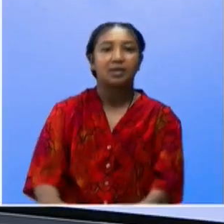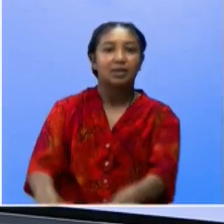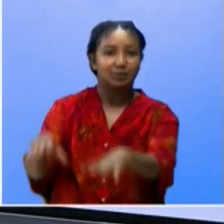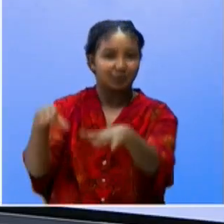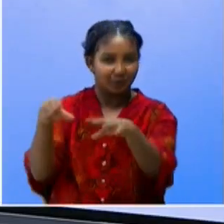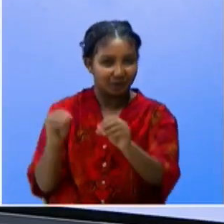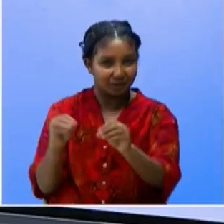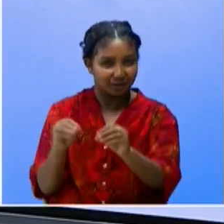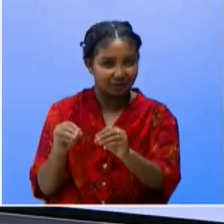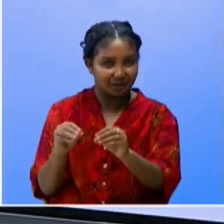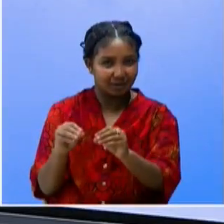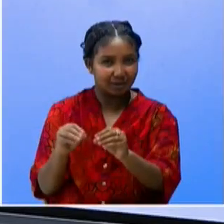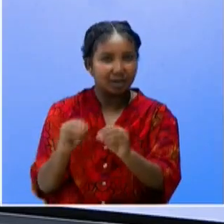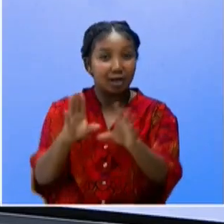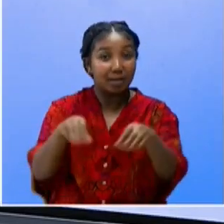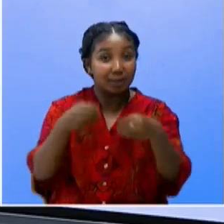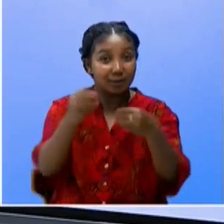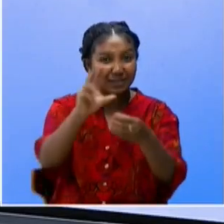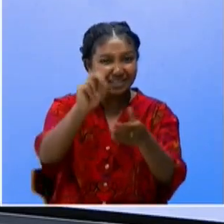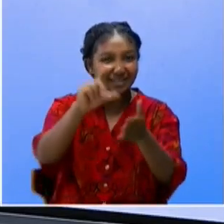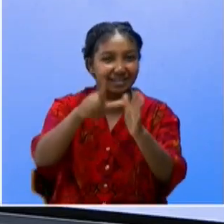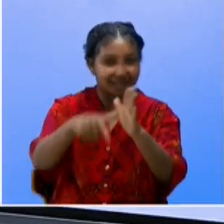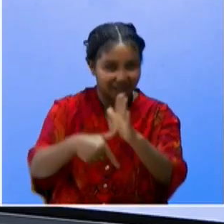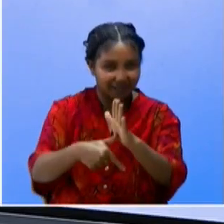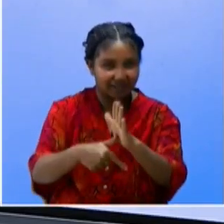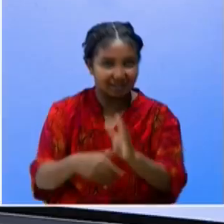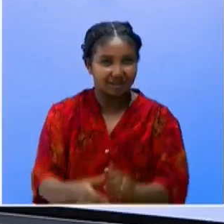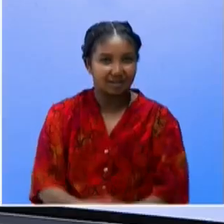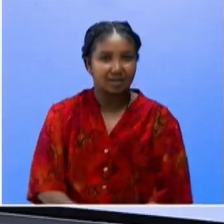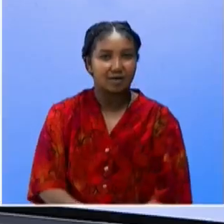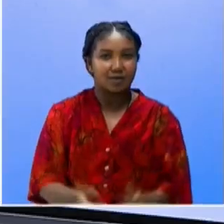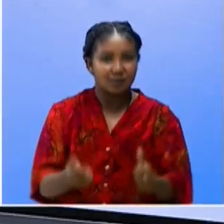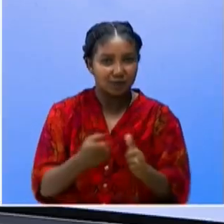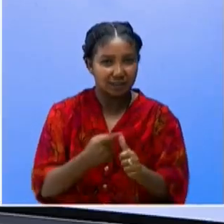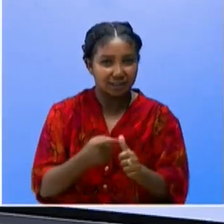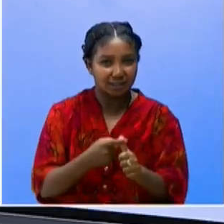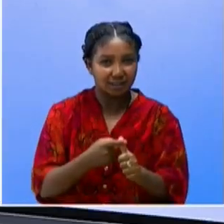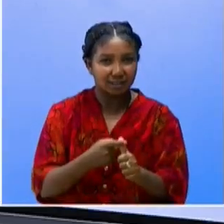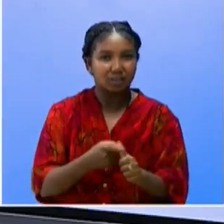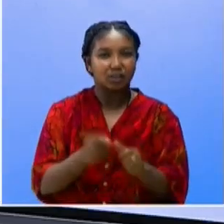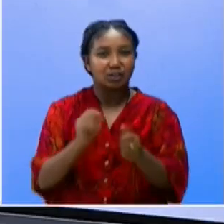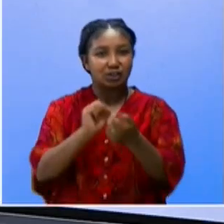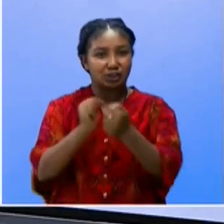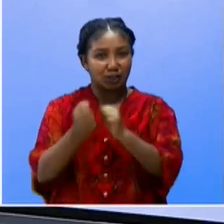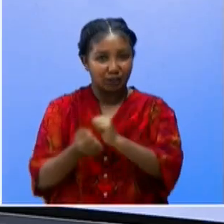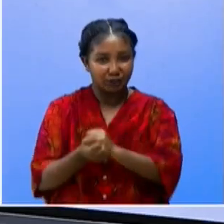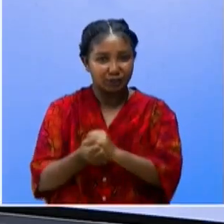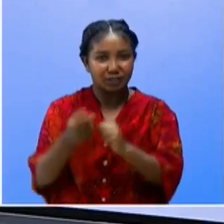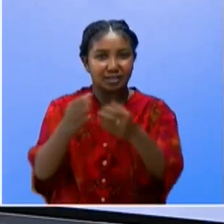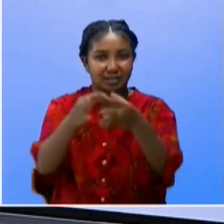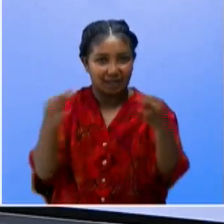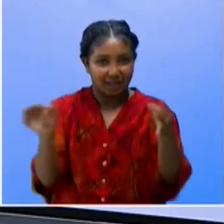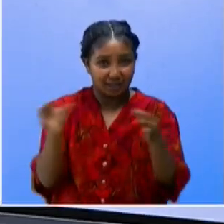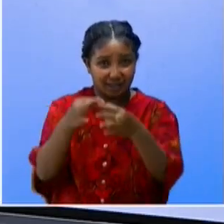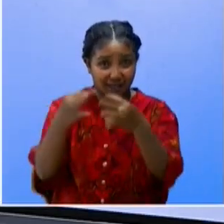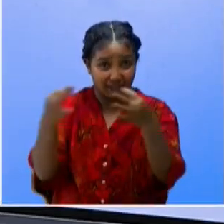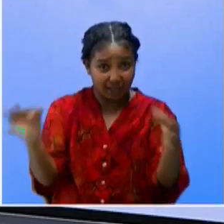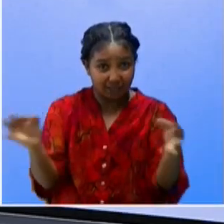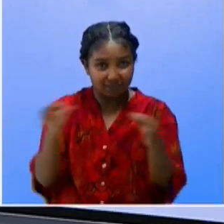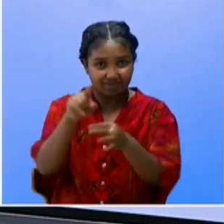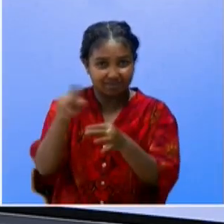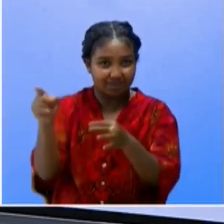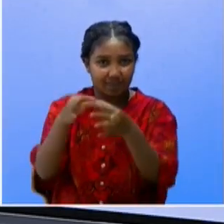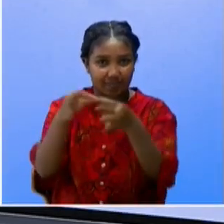Students, let me give you 30 seconds. First, change this sentence